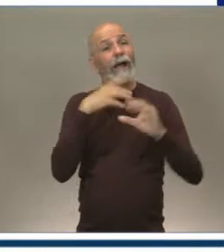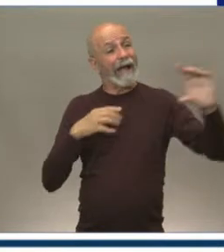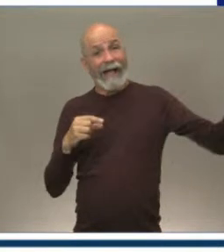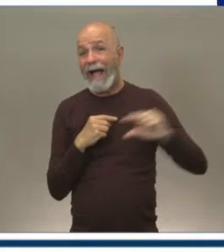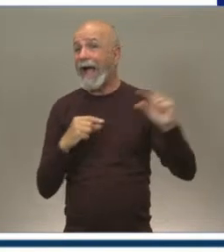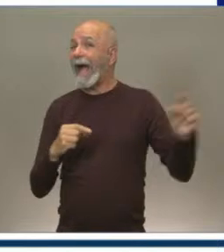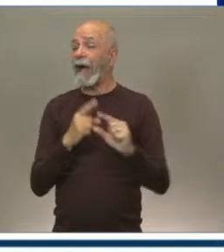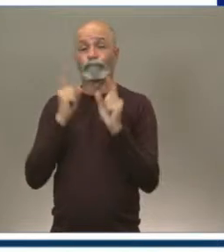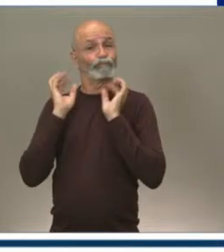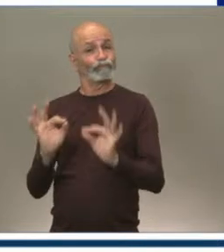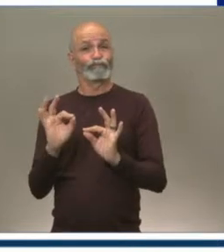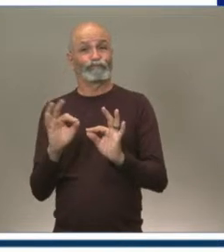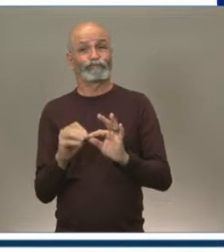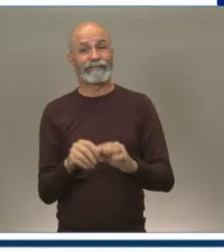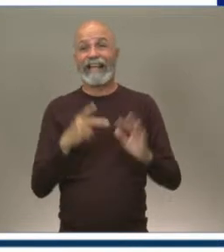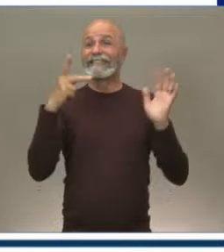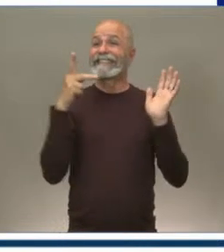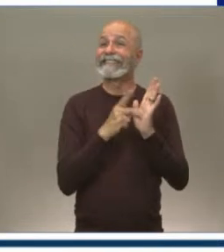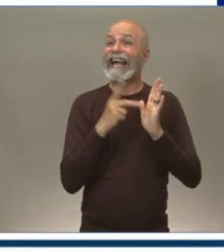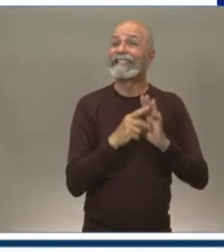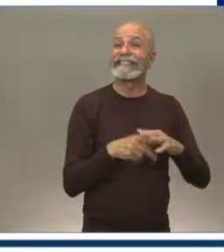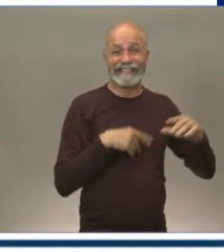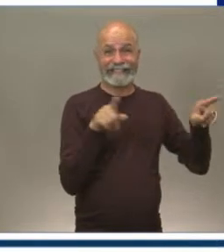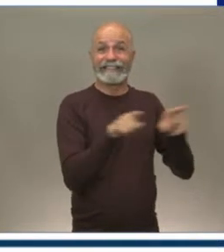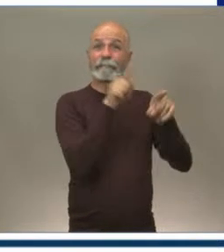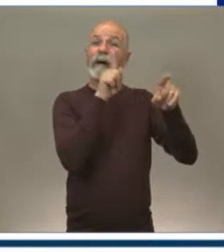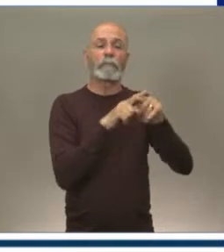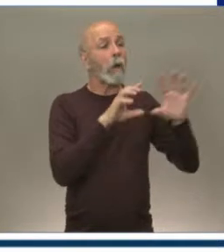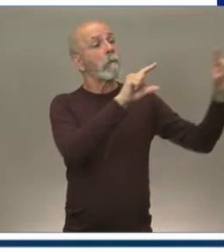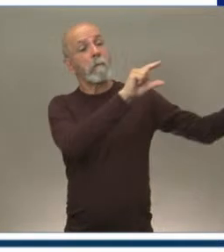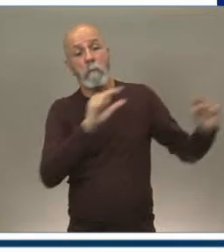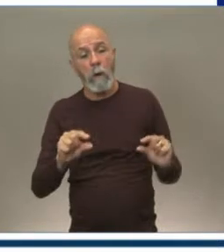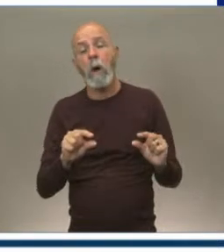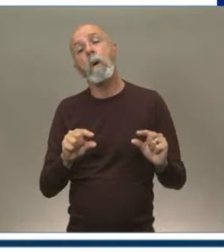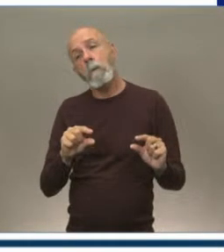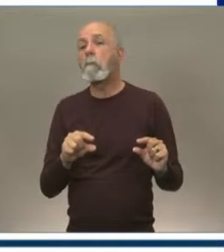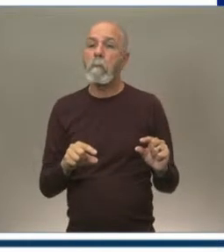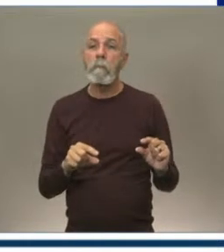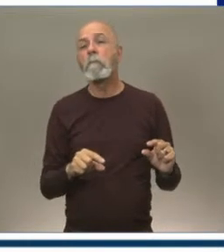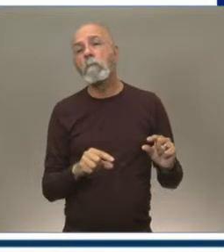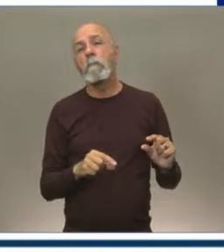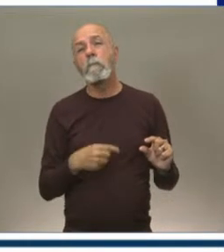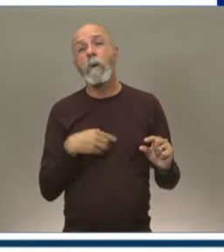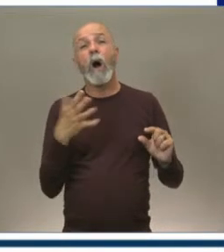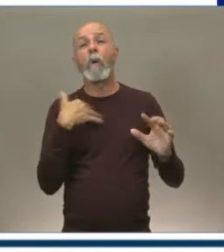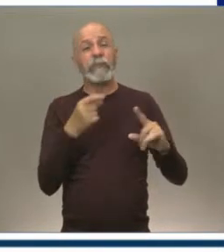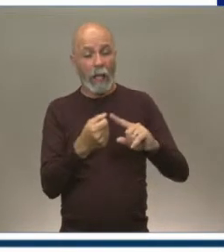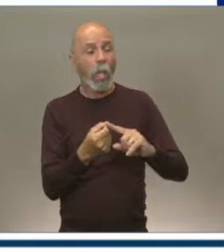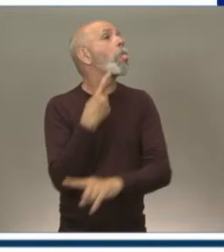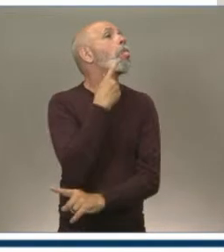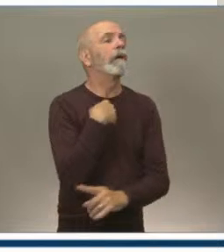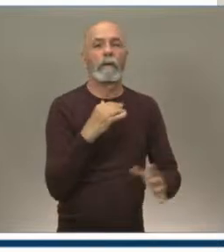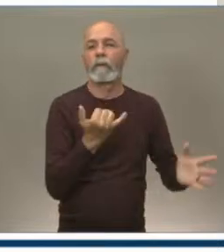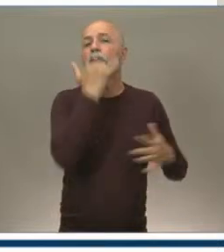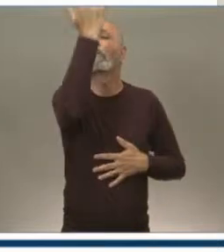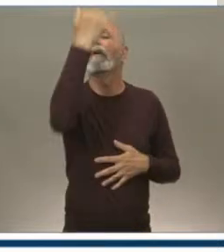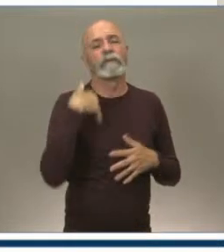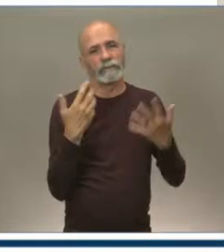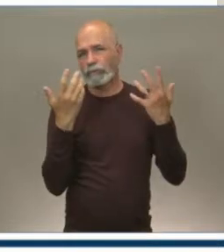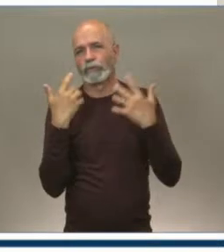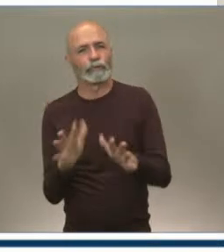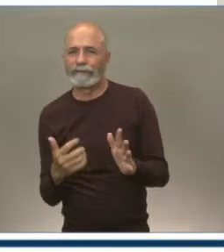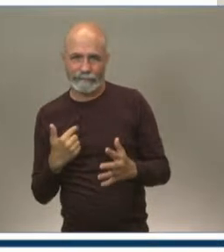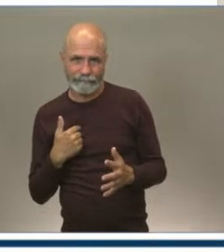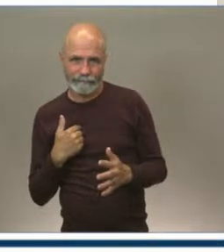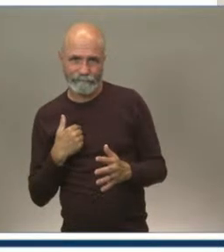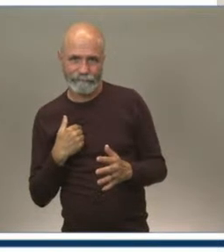dose at the same time. So we're not off track, but obviously we could use more to push that timeline further. And that's all the time we have for